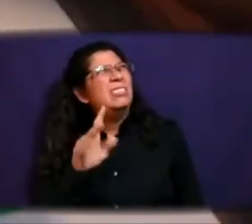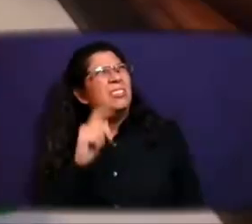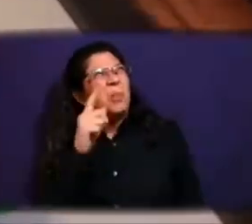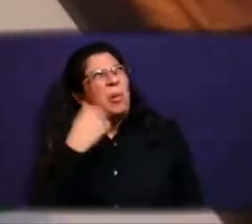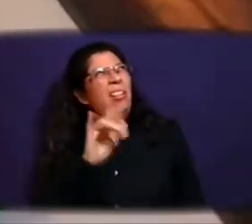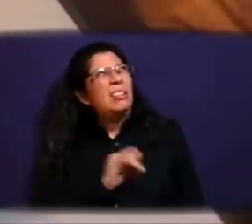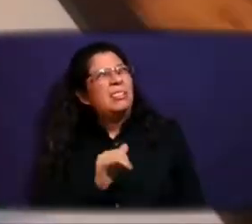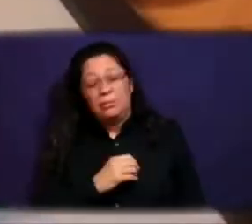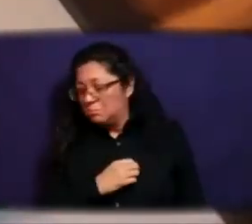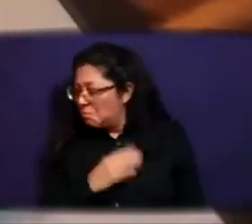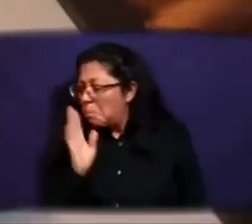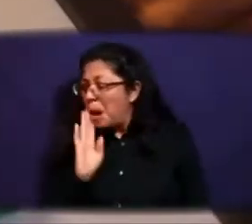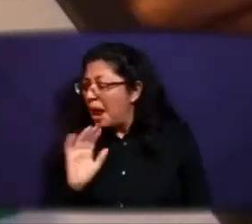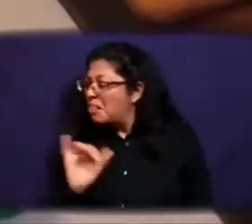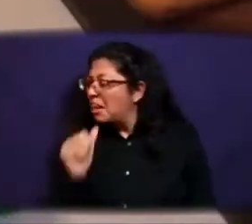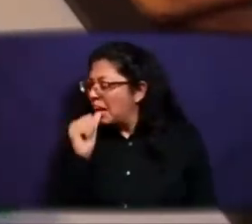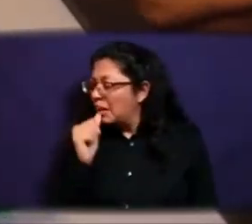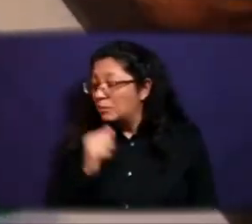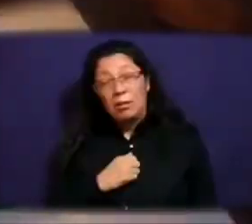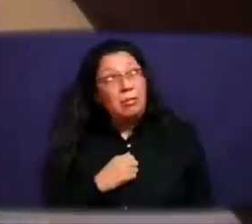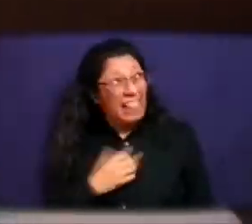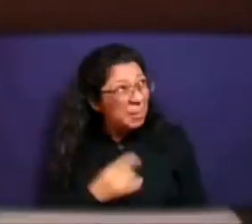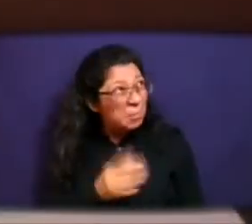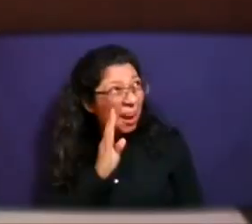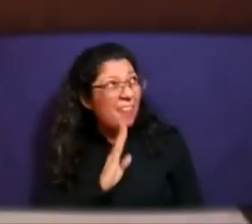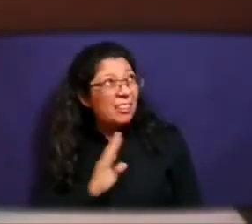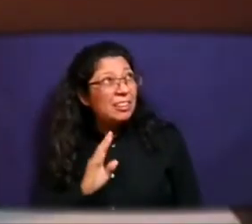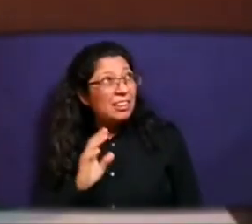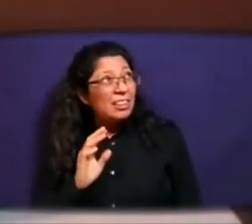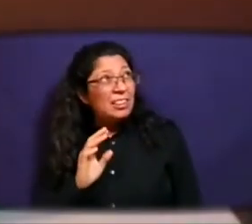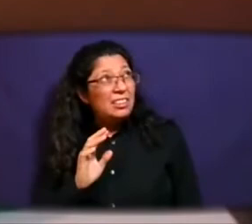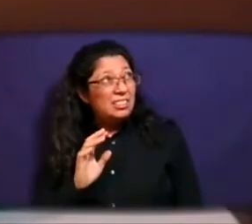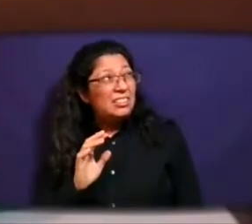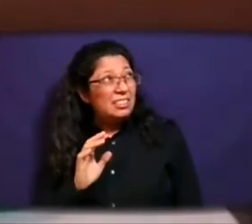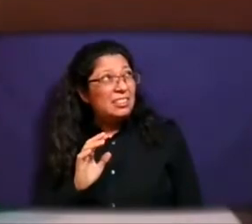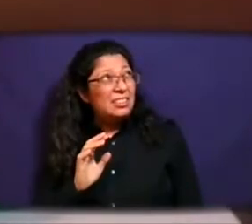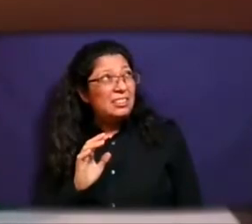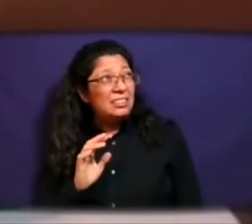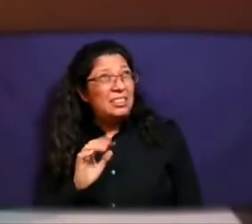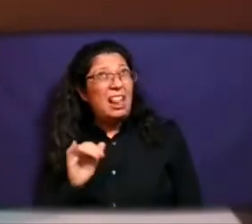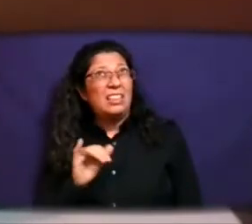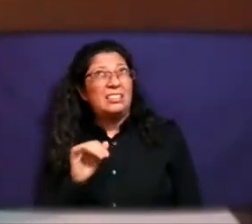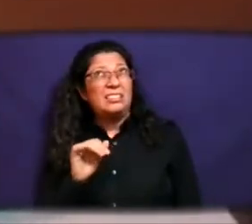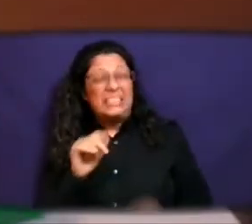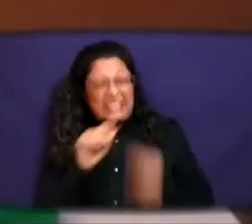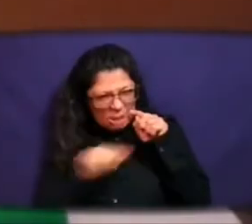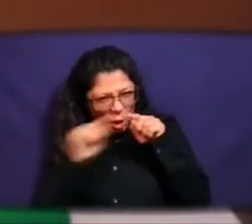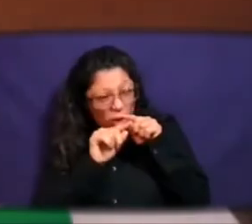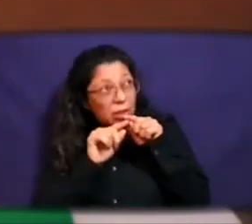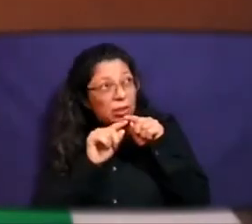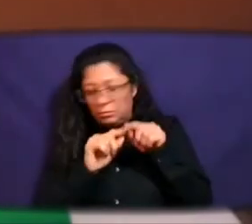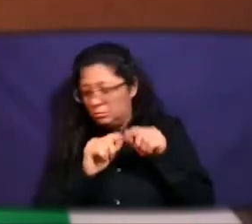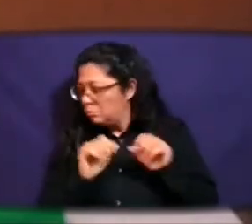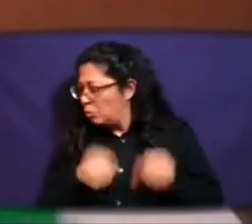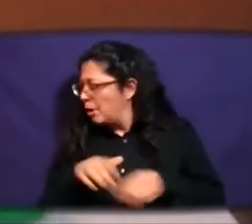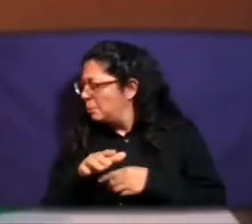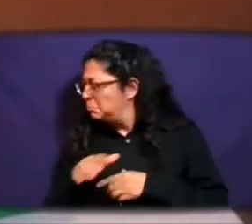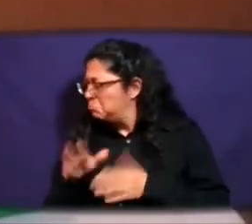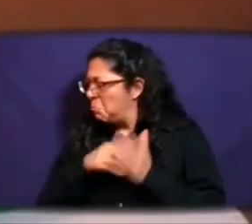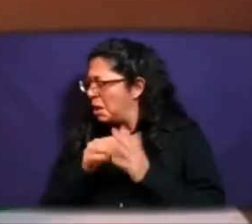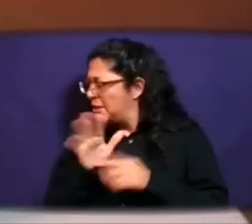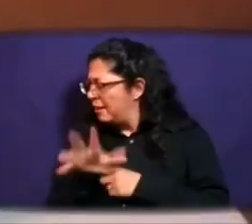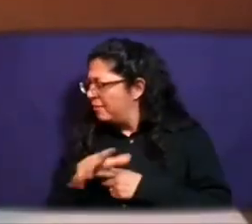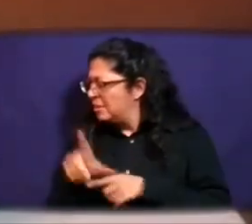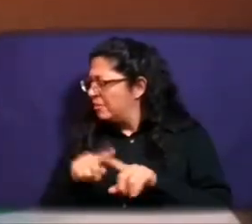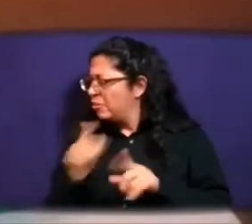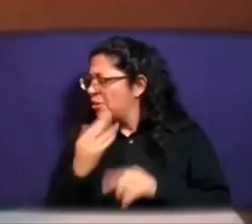like nuts. Are they like brown? Mm-hmm. Are they like little But then you circles? Can do the leaves like a different like color. Like a walnut.